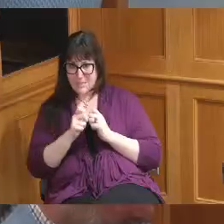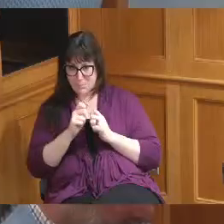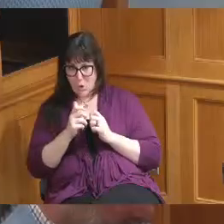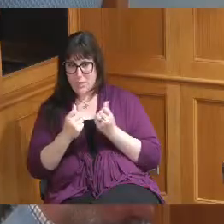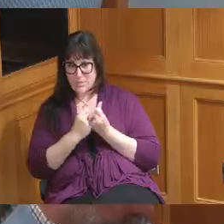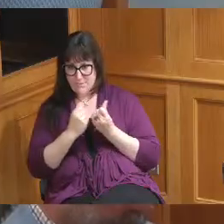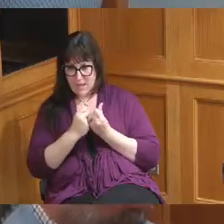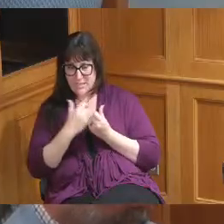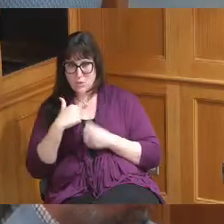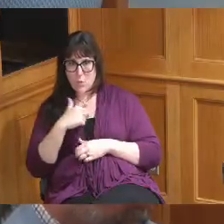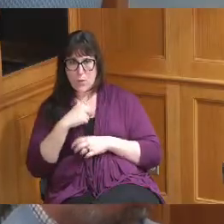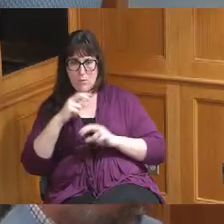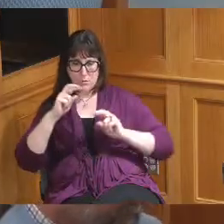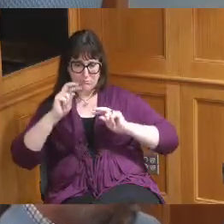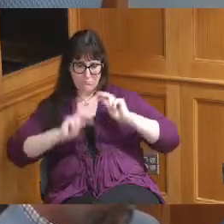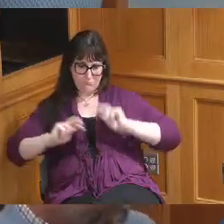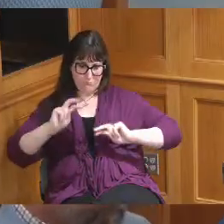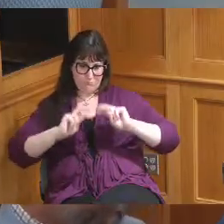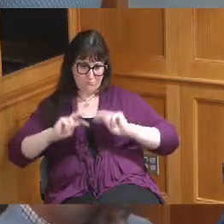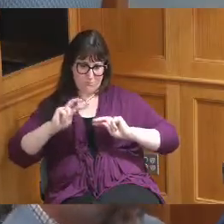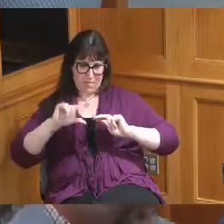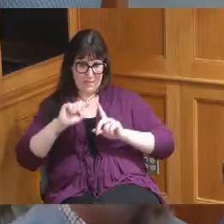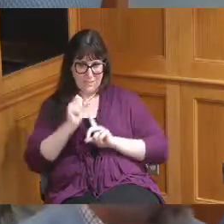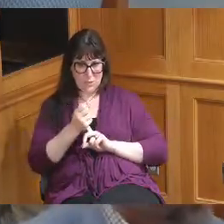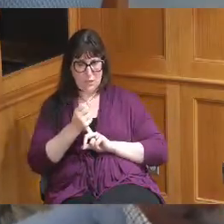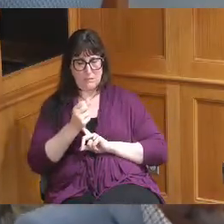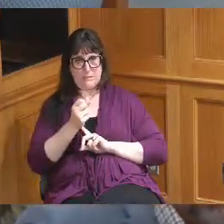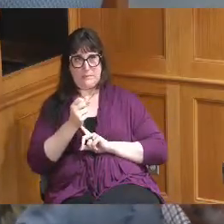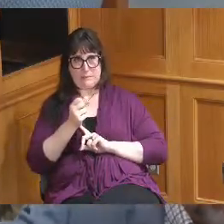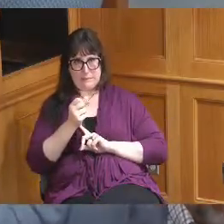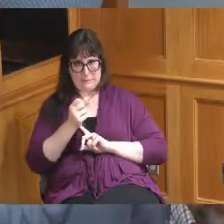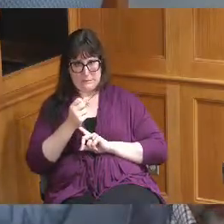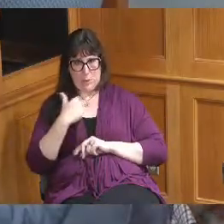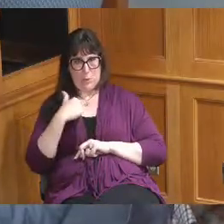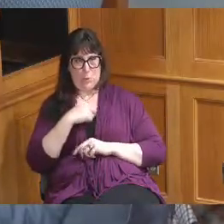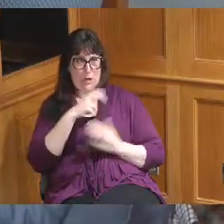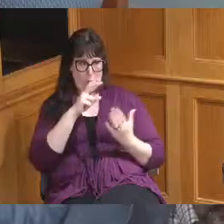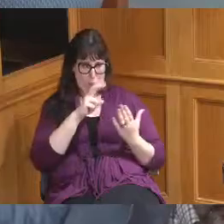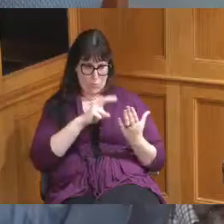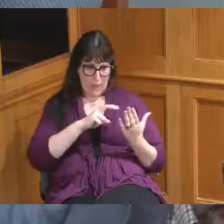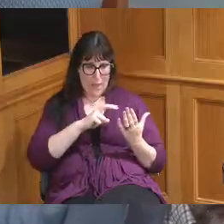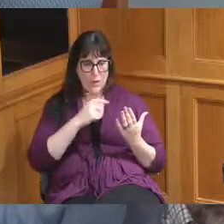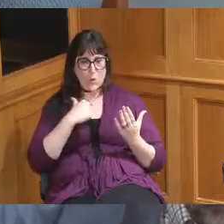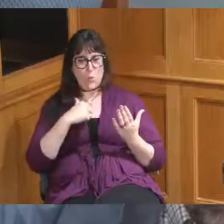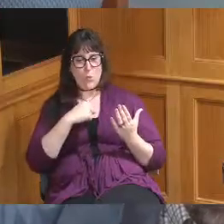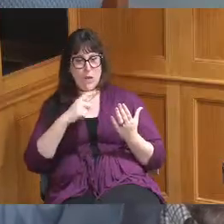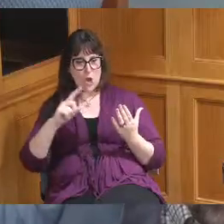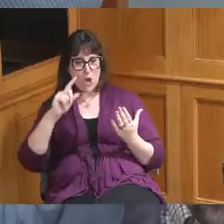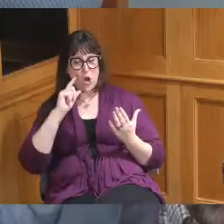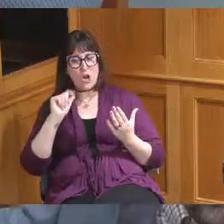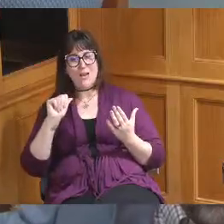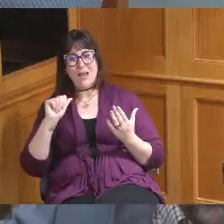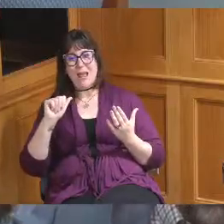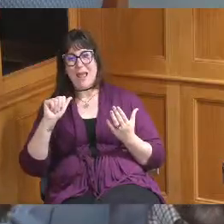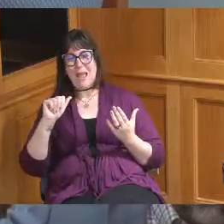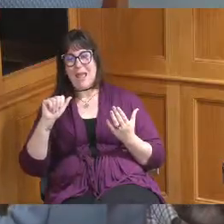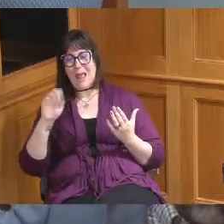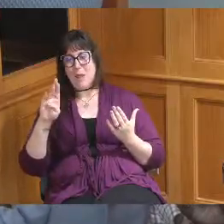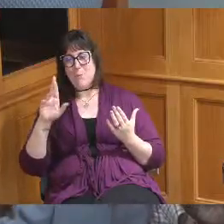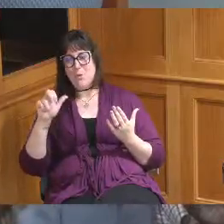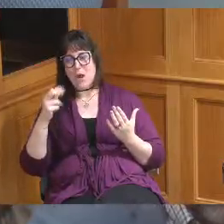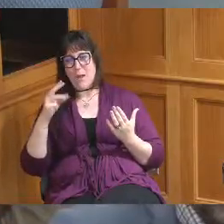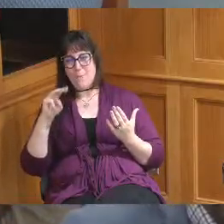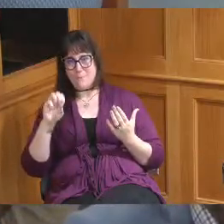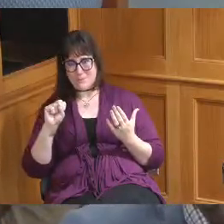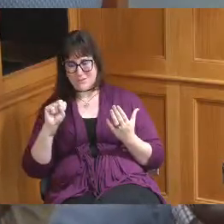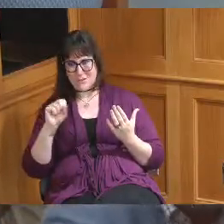this impending lease negotiation. And we read or heard the name of David Abrams, and we're like, who is this guy?